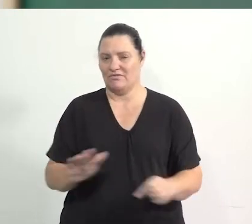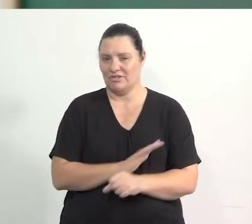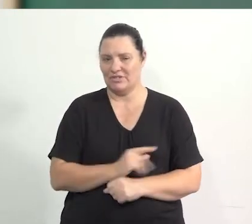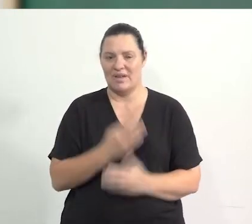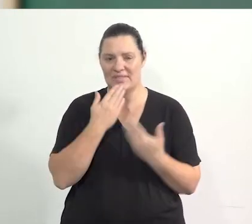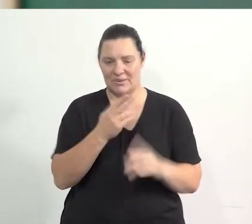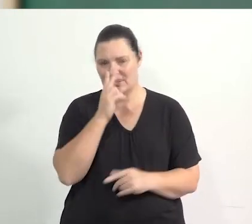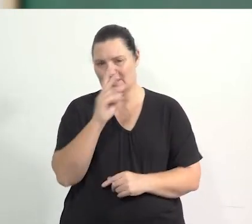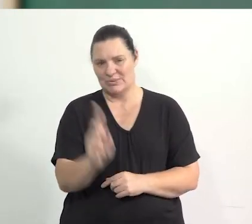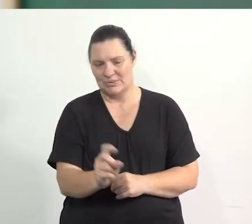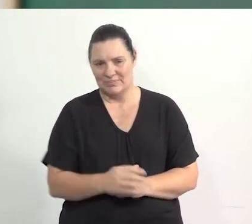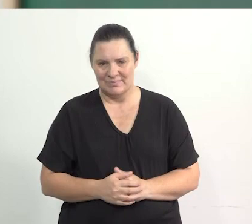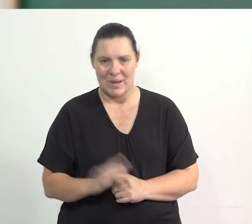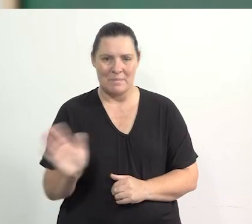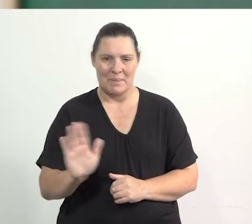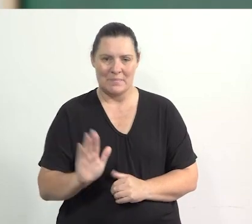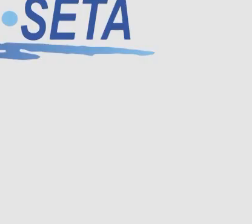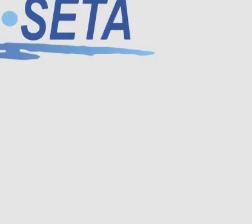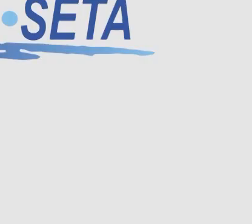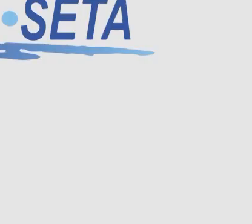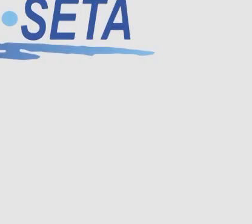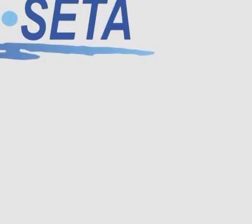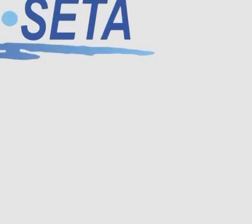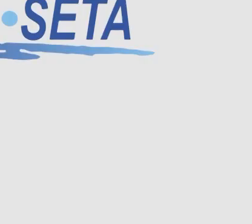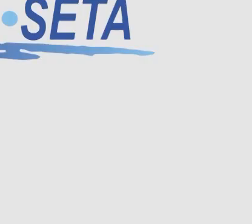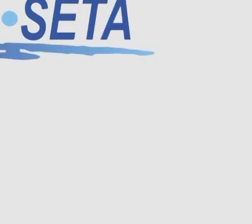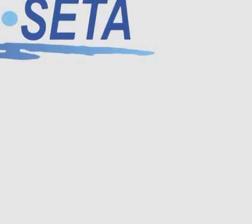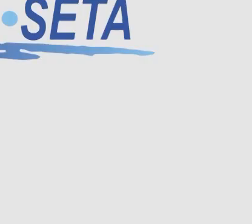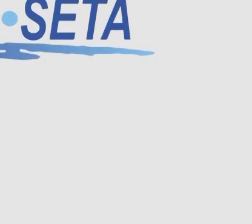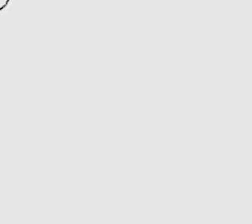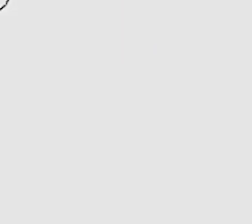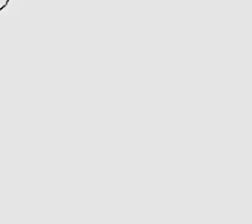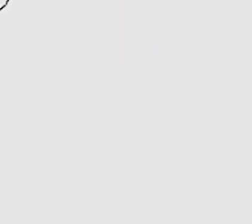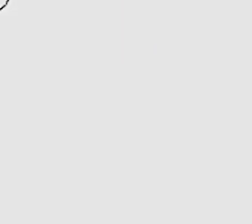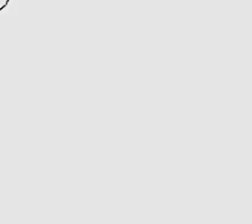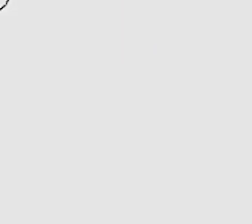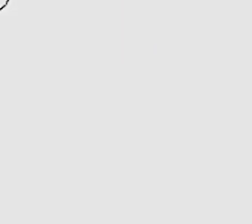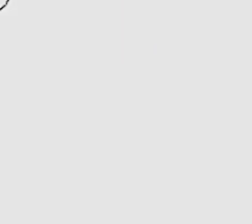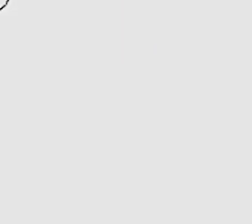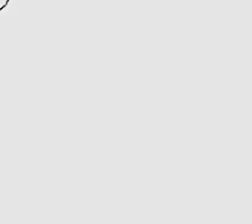Thank you, and then we'll see you next time. Goodbye.